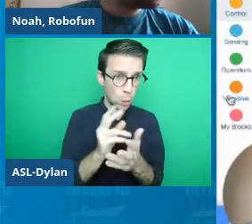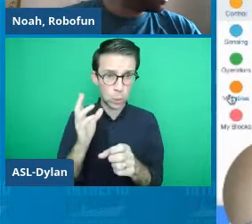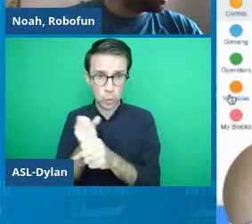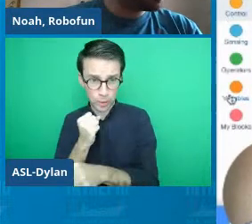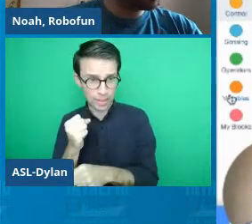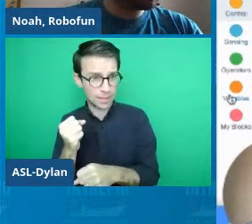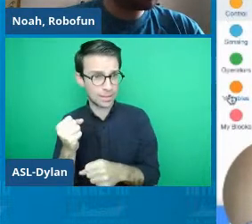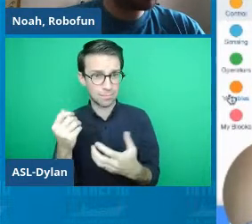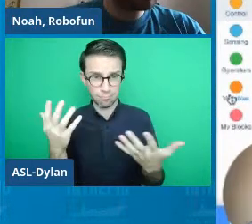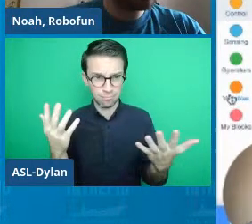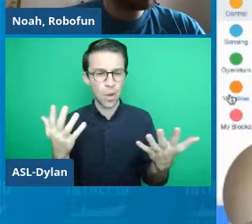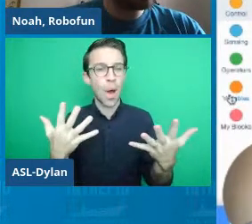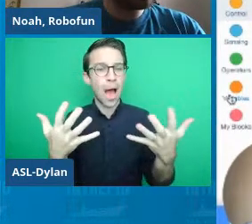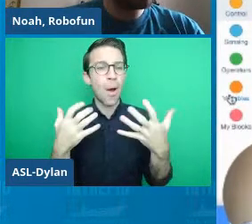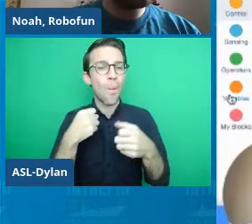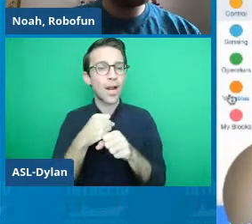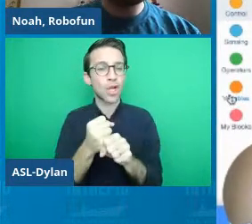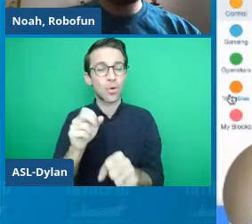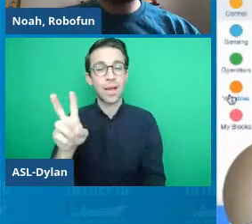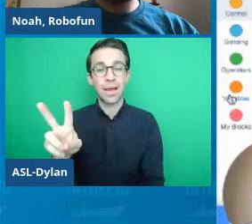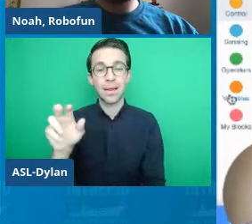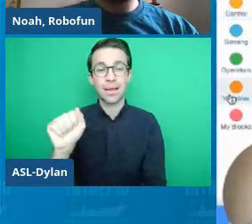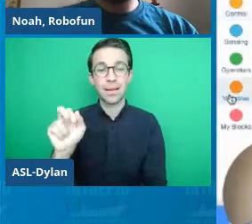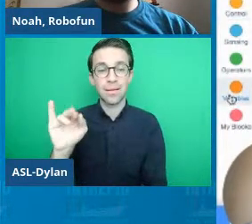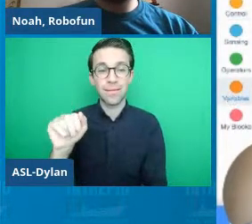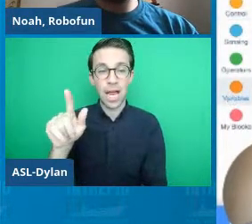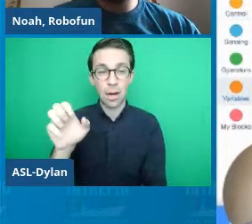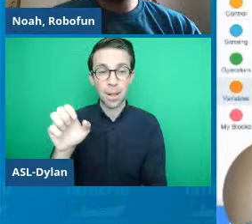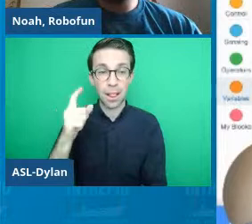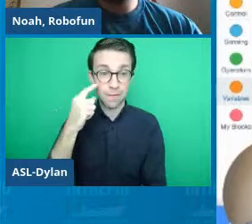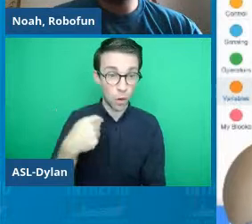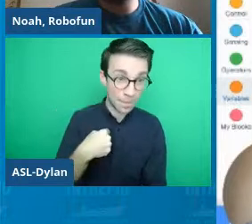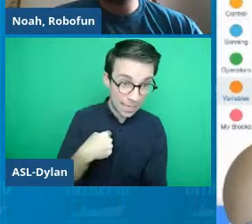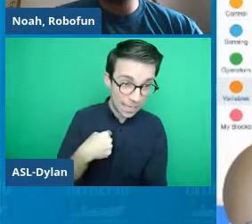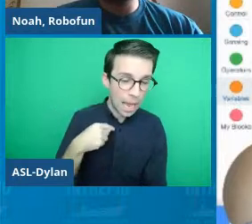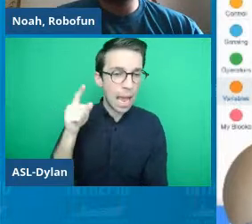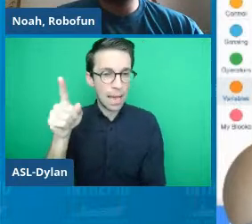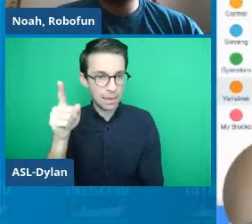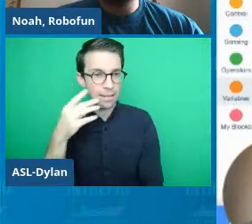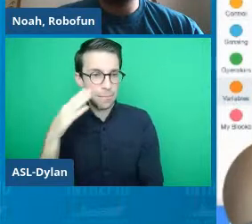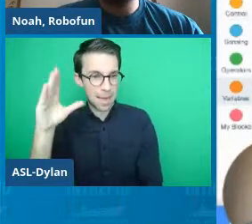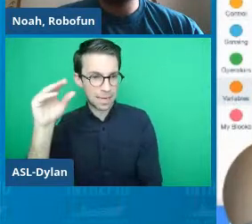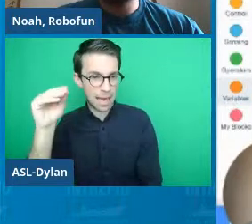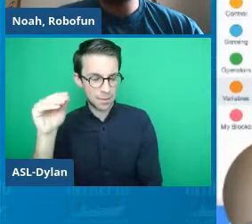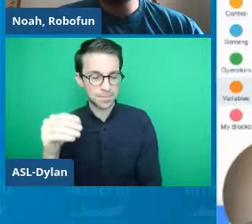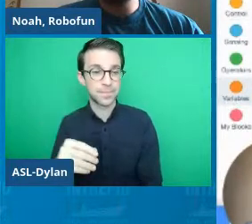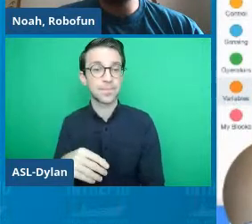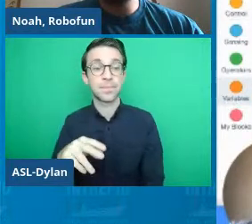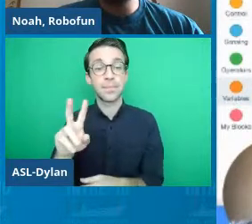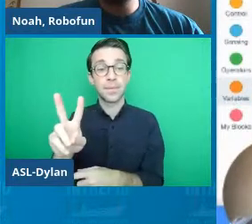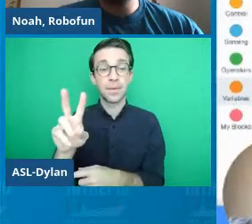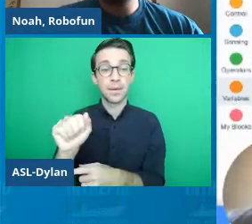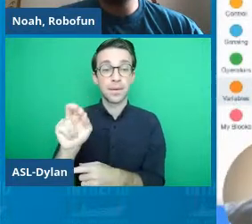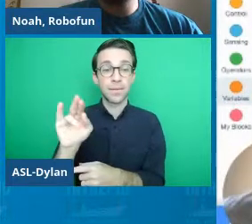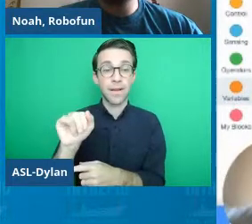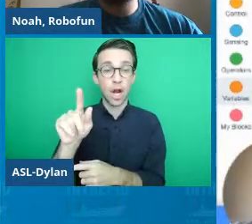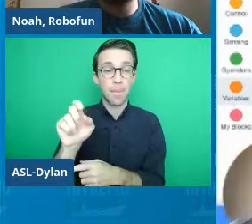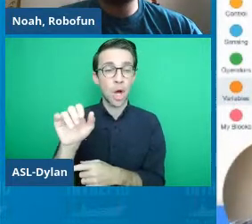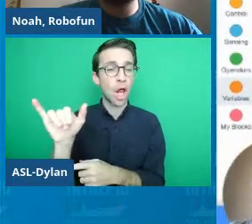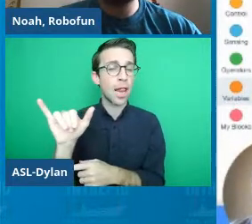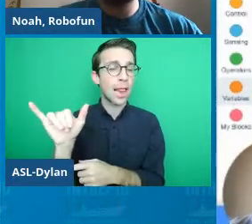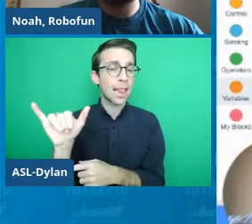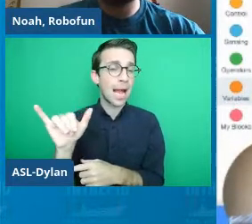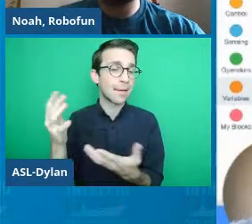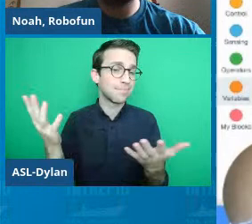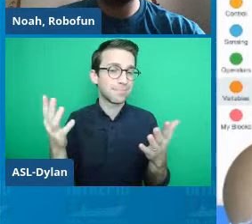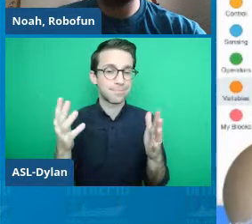want to create what's called a variable for me and the bad guy ship. And a variable is basically a way of keeping score. So in a basketball game,